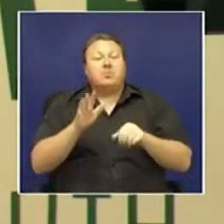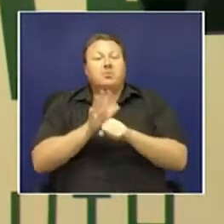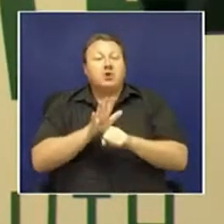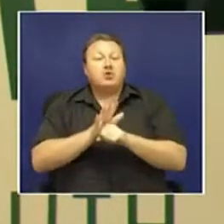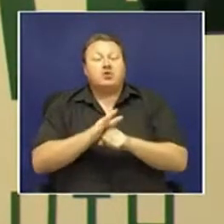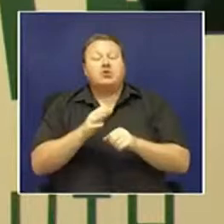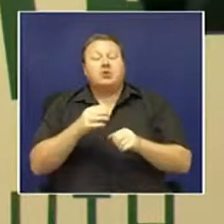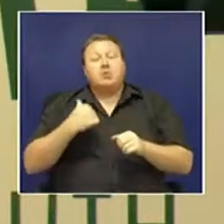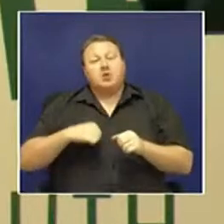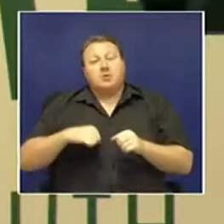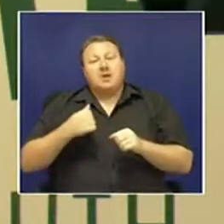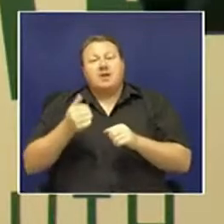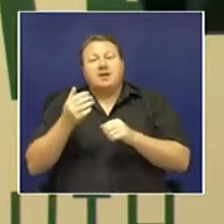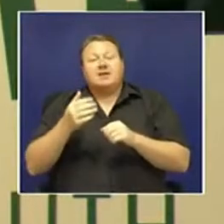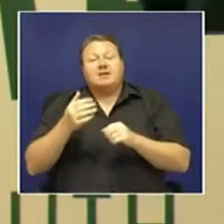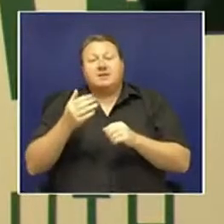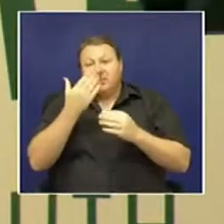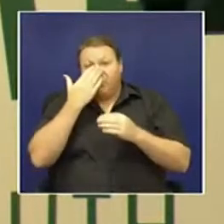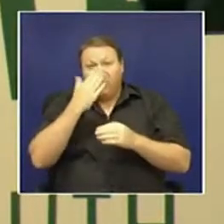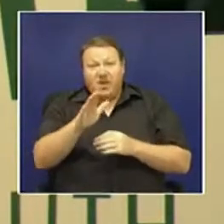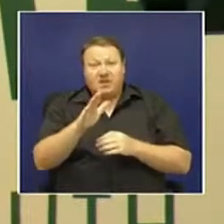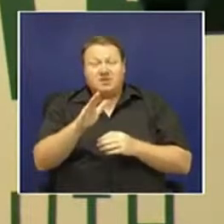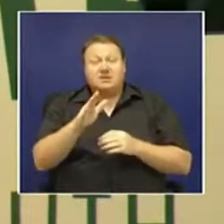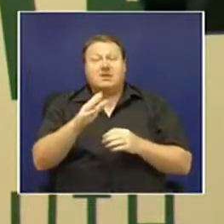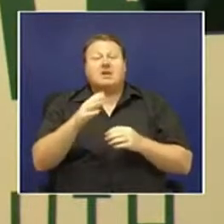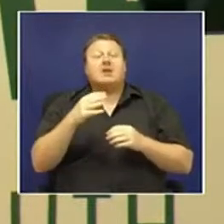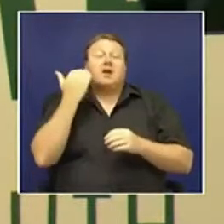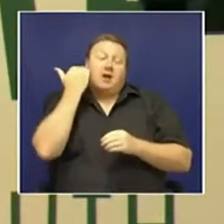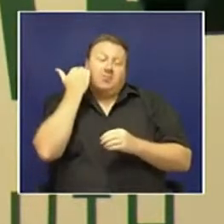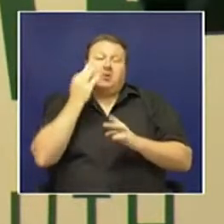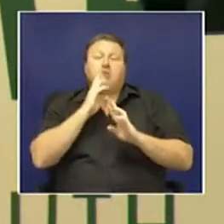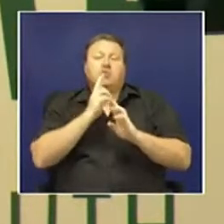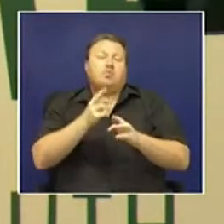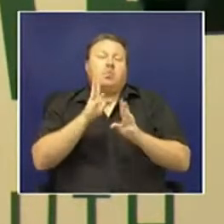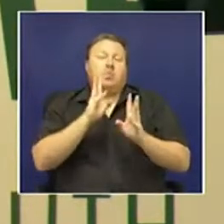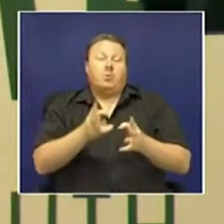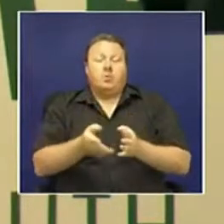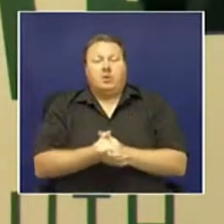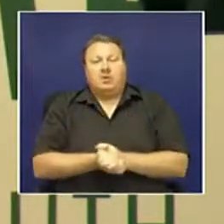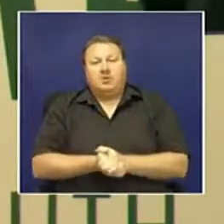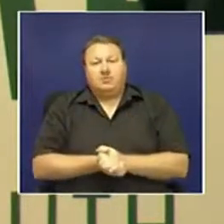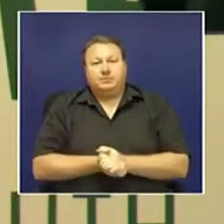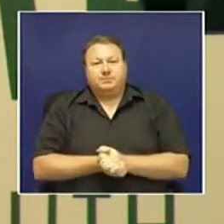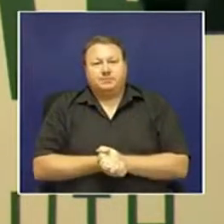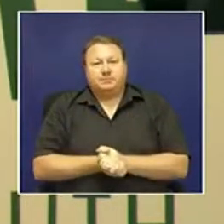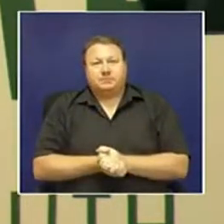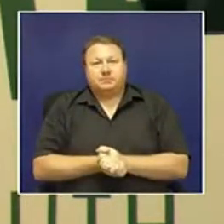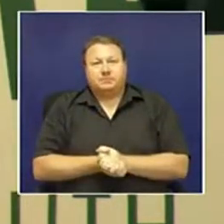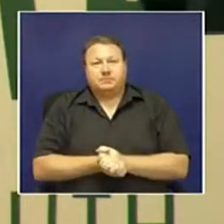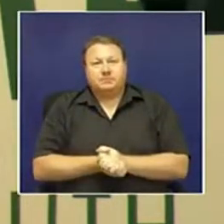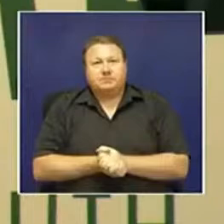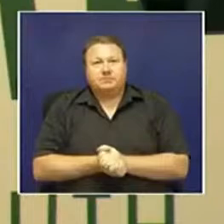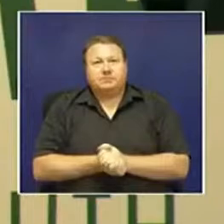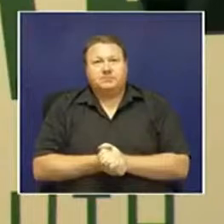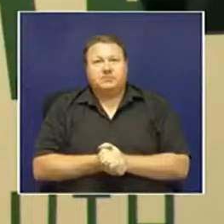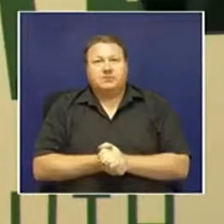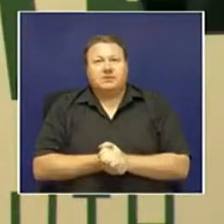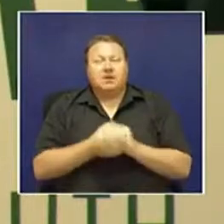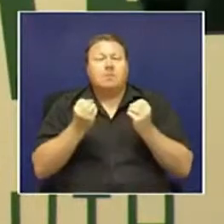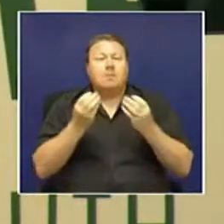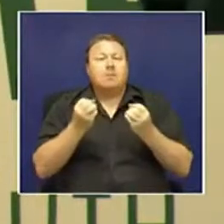The National Treasury is vital in support for development of long-term financial plans. These plans will